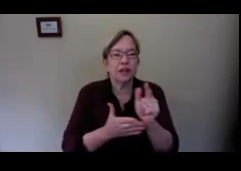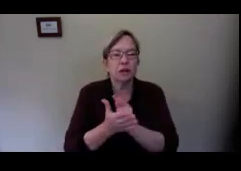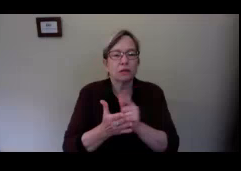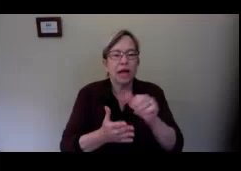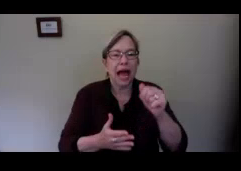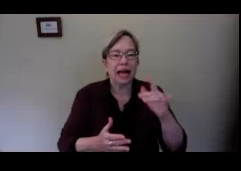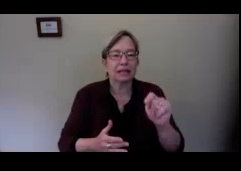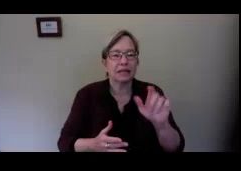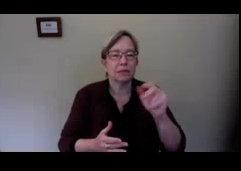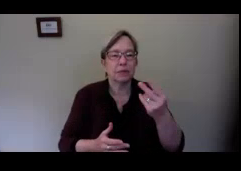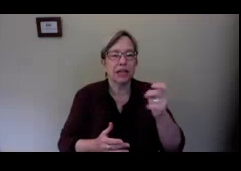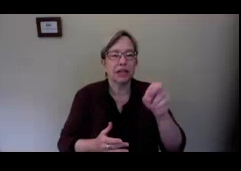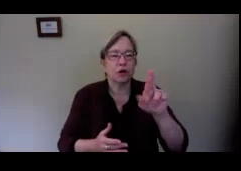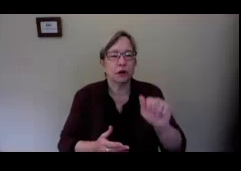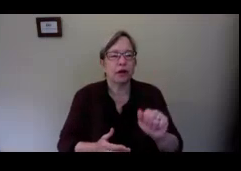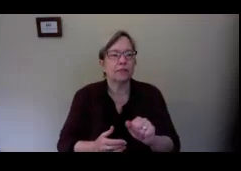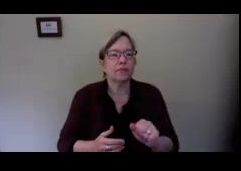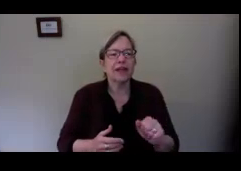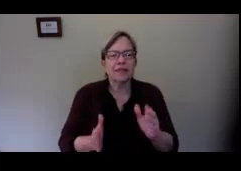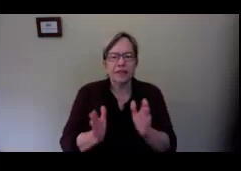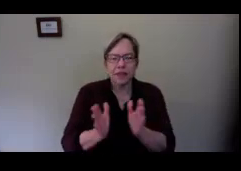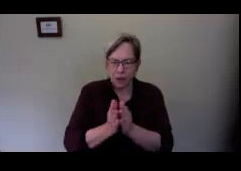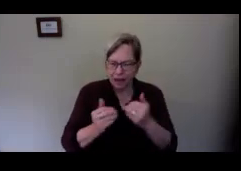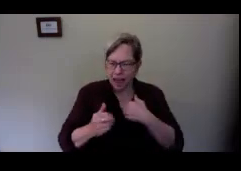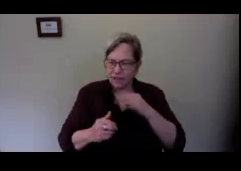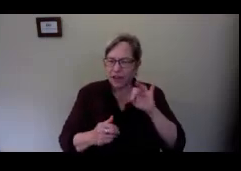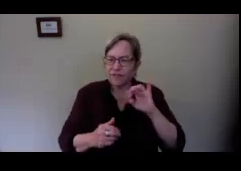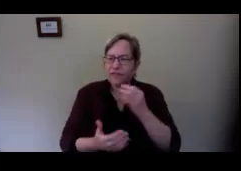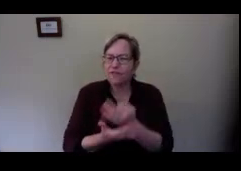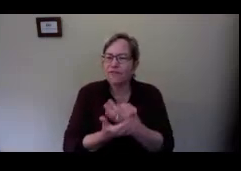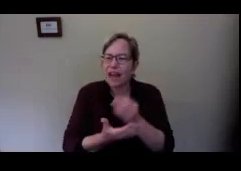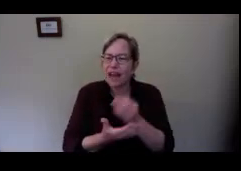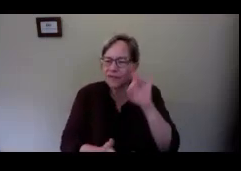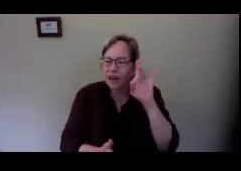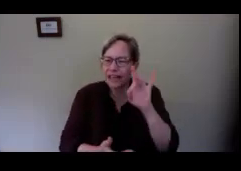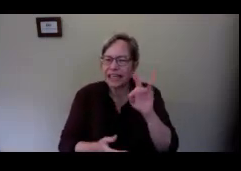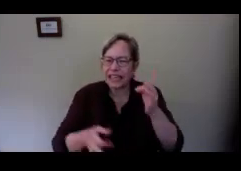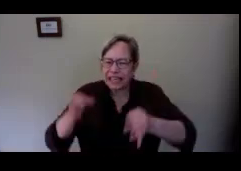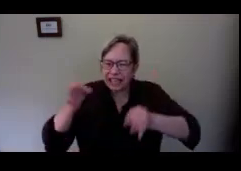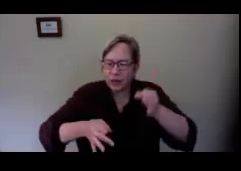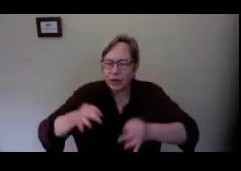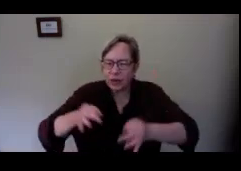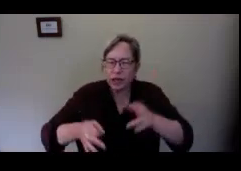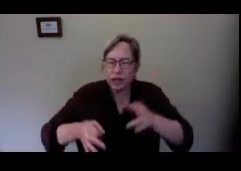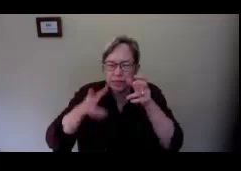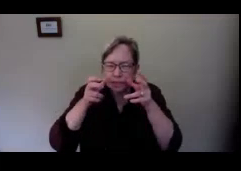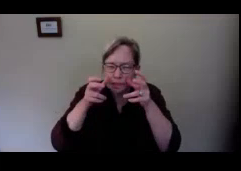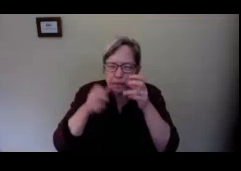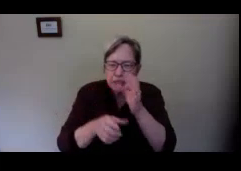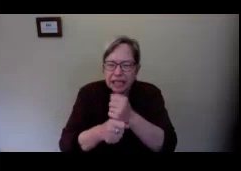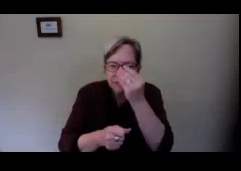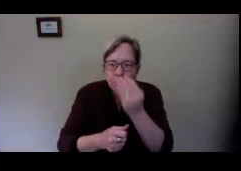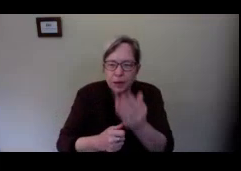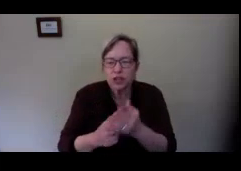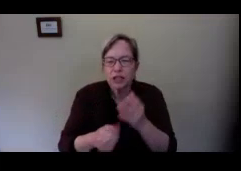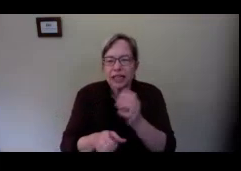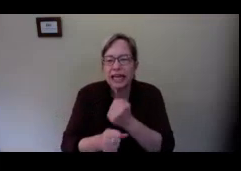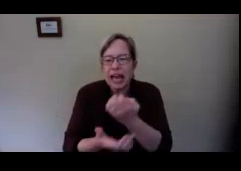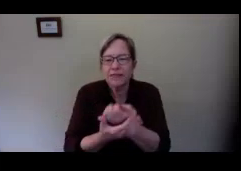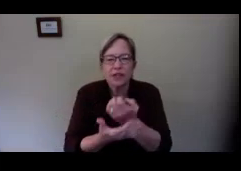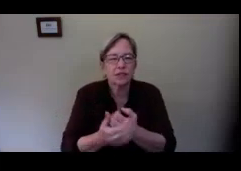and request to hold a fact-finding hearing or seek other ways of obtaining evidence. We have a